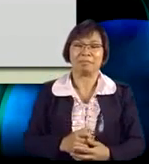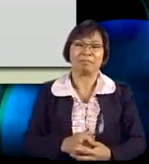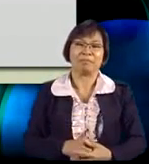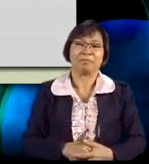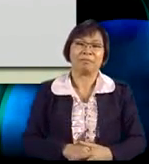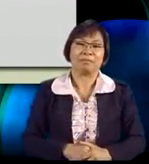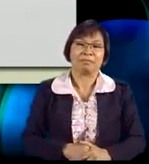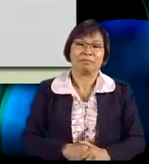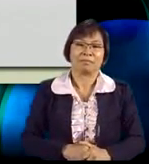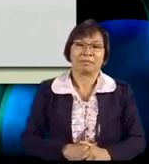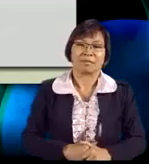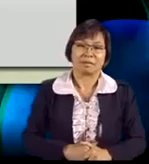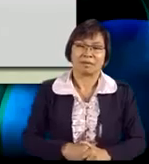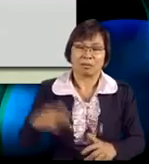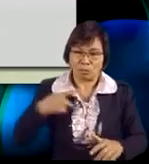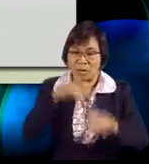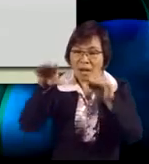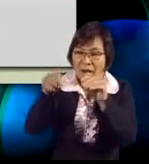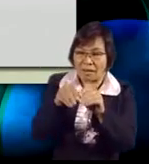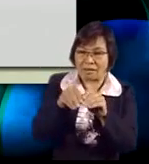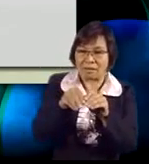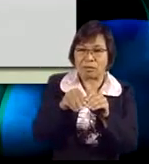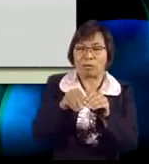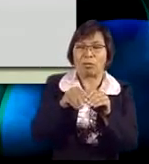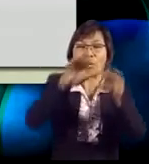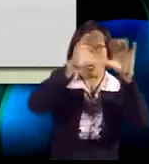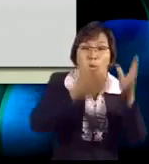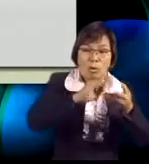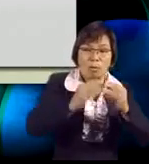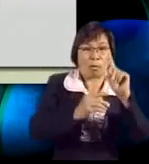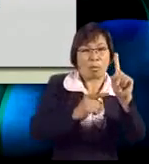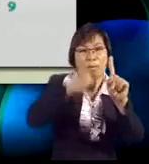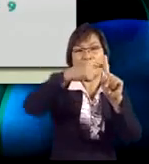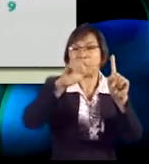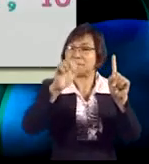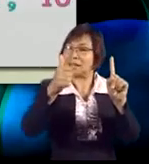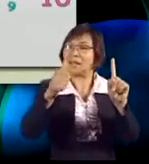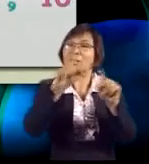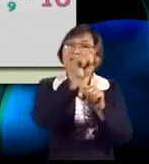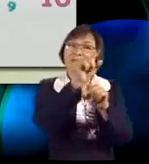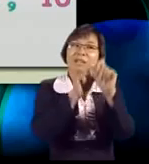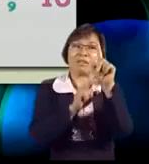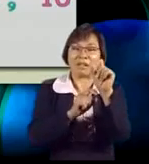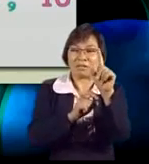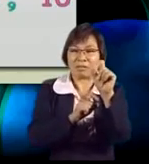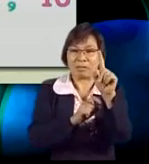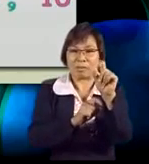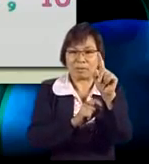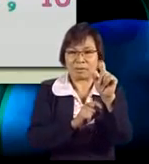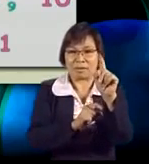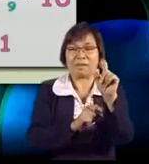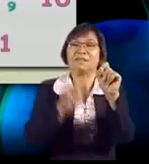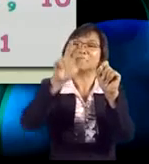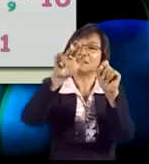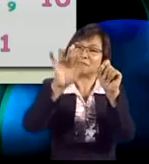our answer is 1 and 3 nines. We add the whole numbers. 1 plus